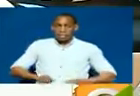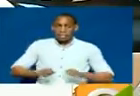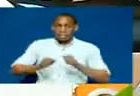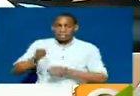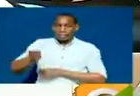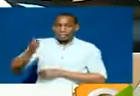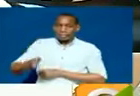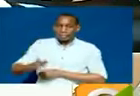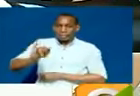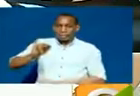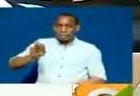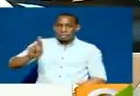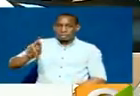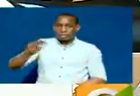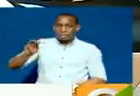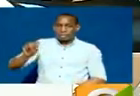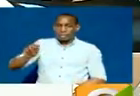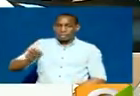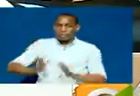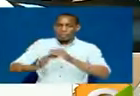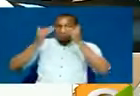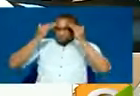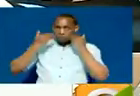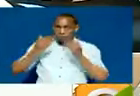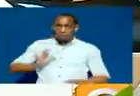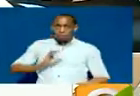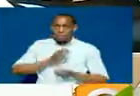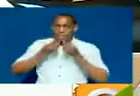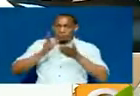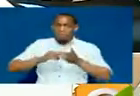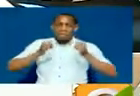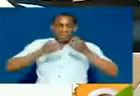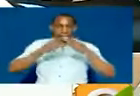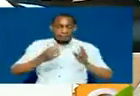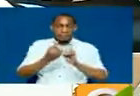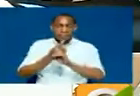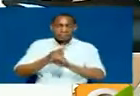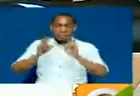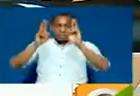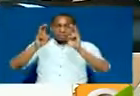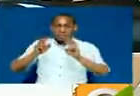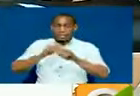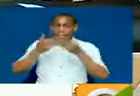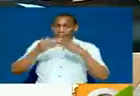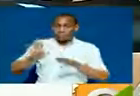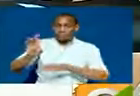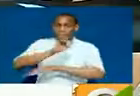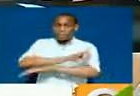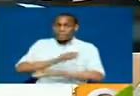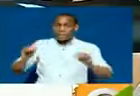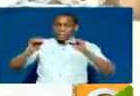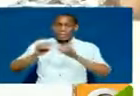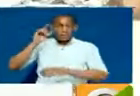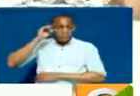chairperson, Justice Mohamed Ibrahim of the Supreme Court, the committee disclosed that it had agreed on a number of key issues after completing a five-day